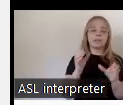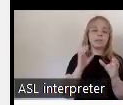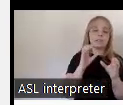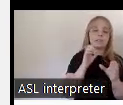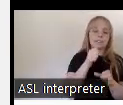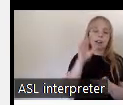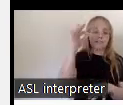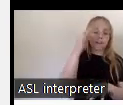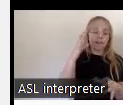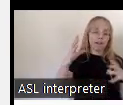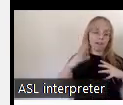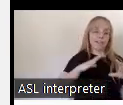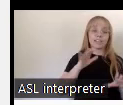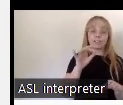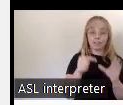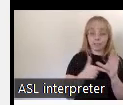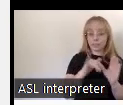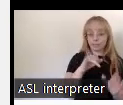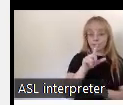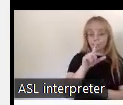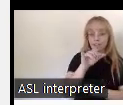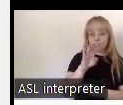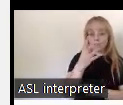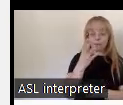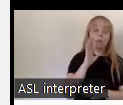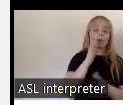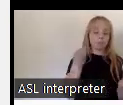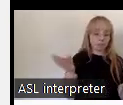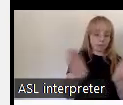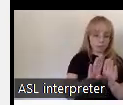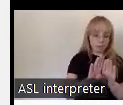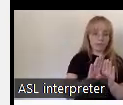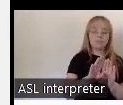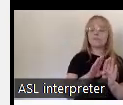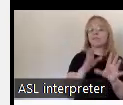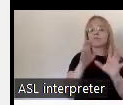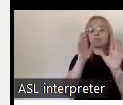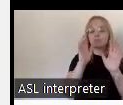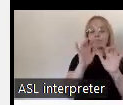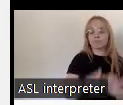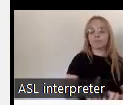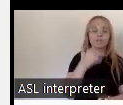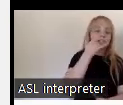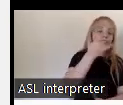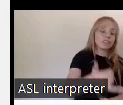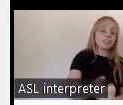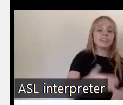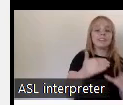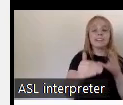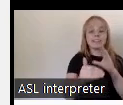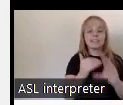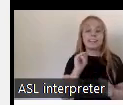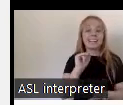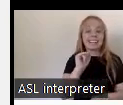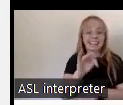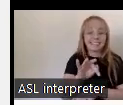like Independence Day coming up next Tuesday. We will be closed, but chat give us a phone call, email us. If